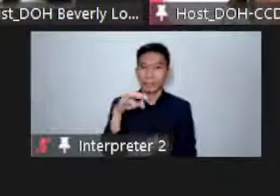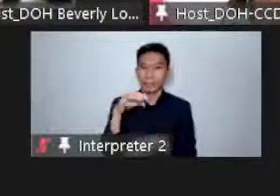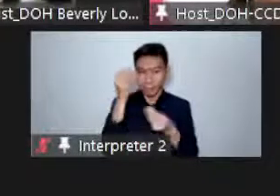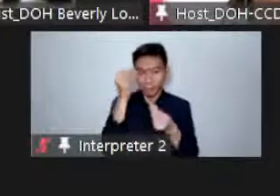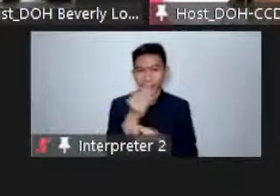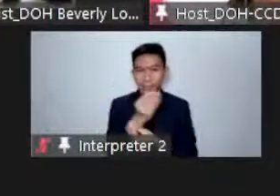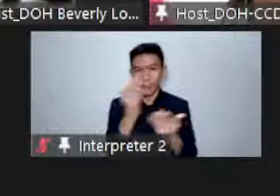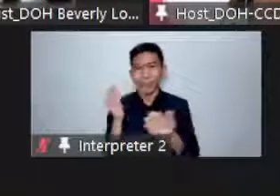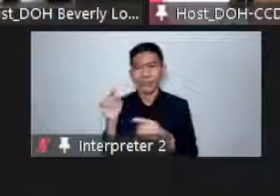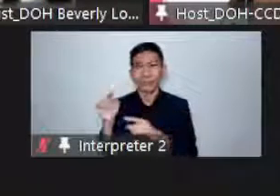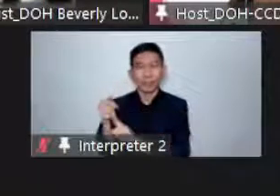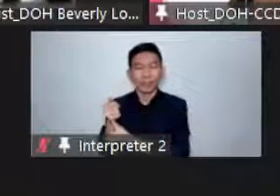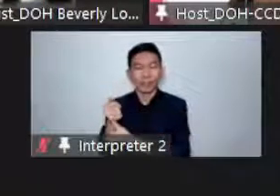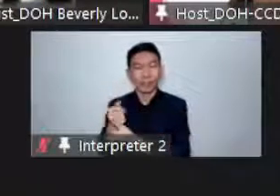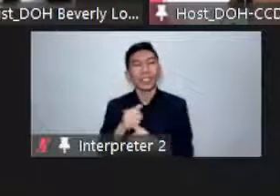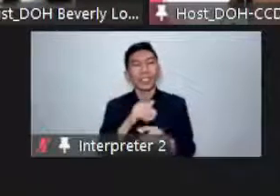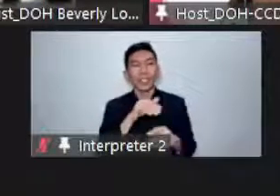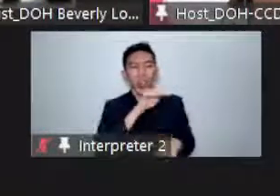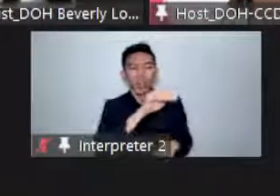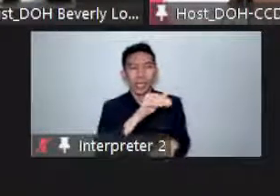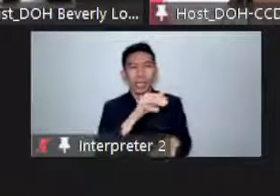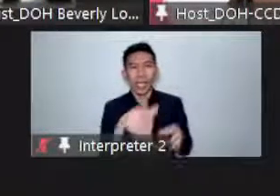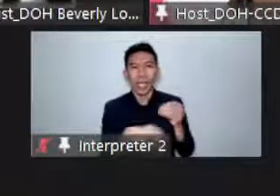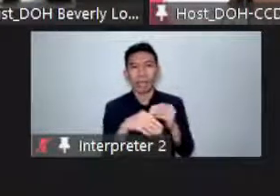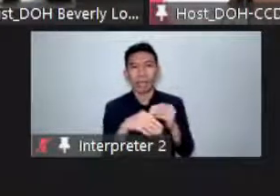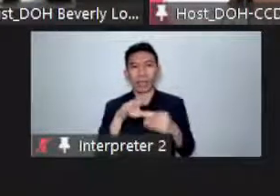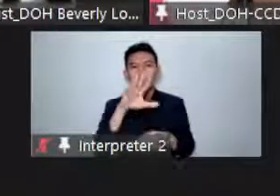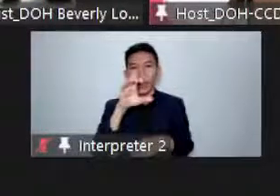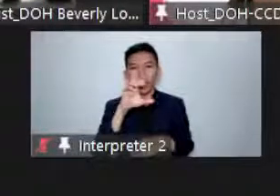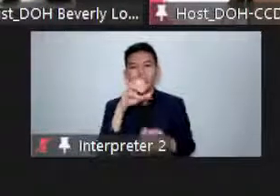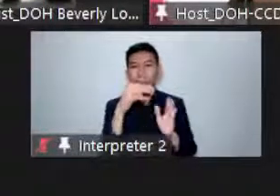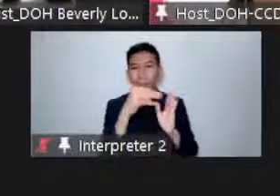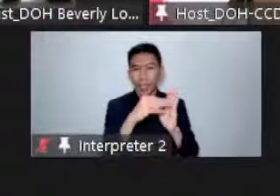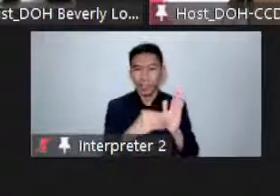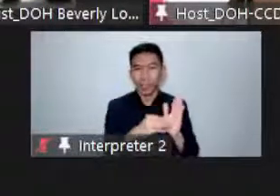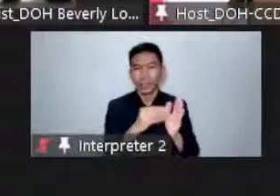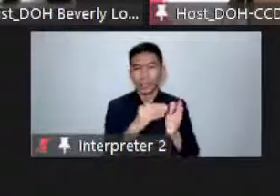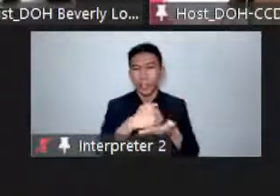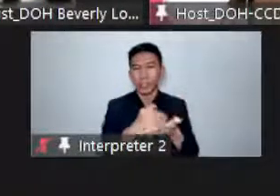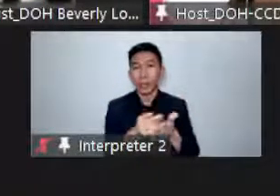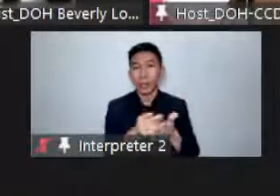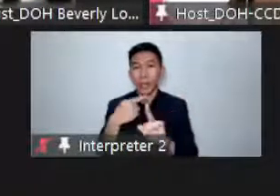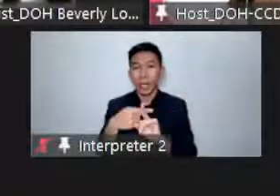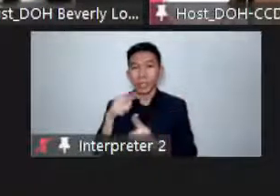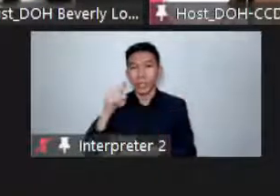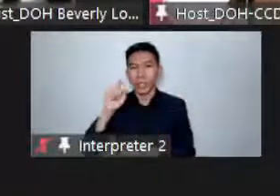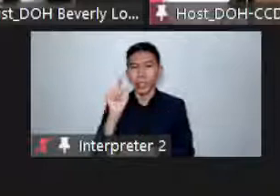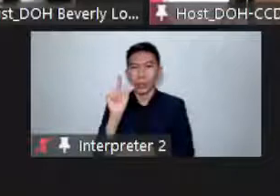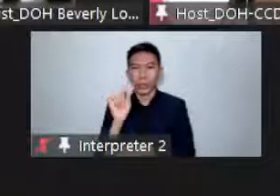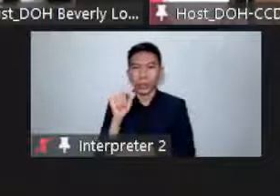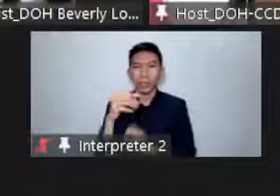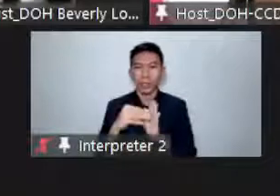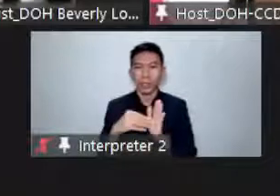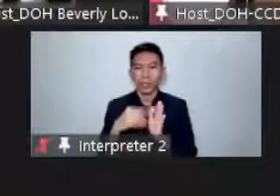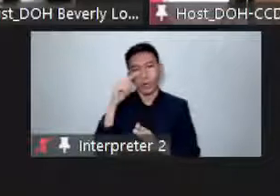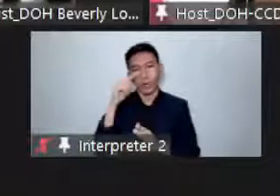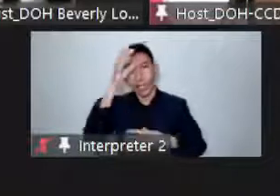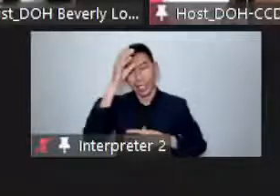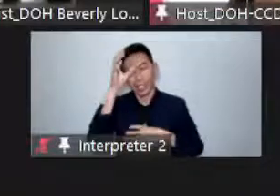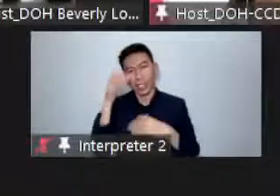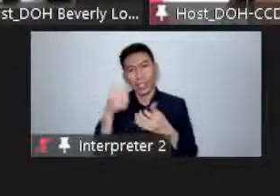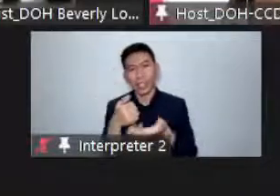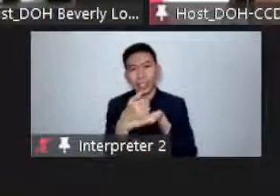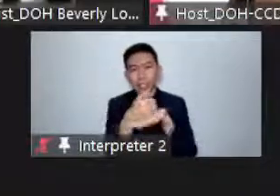are requesting to add 500 million to the budget plus 120 million pesos to Cancer Assistance Fund